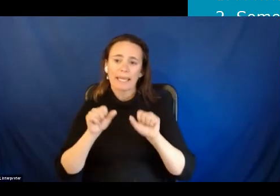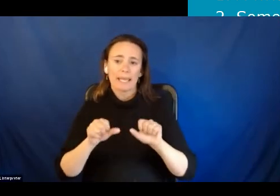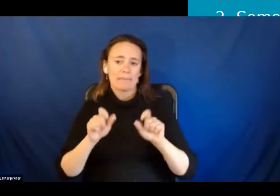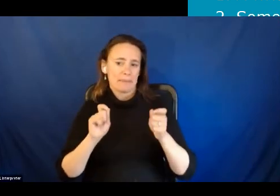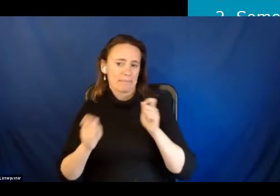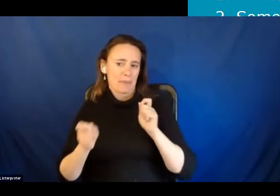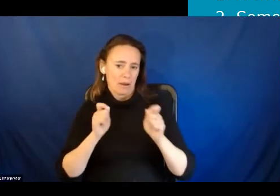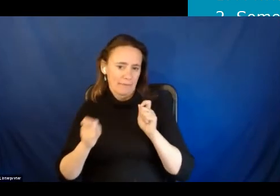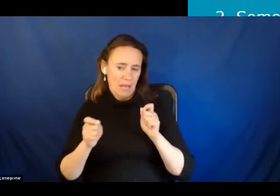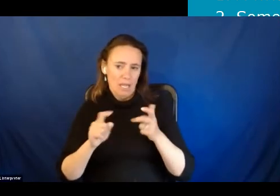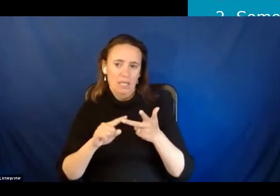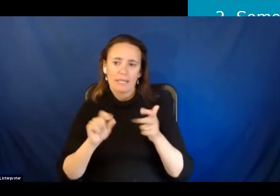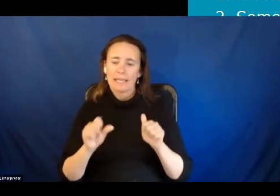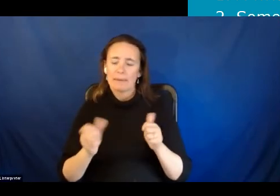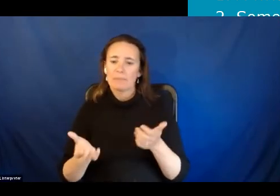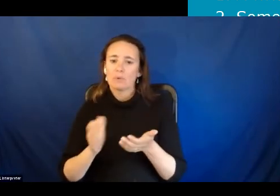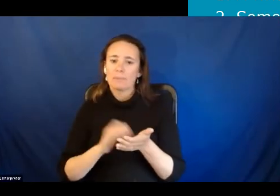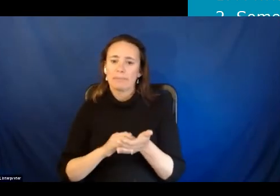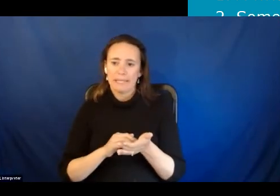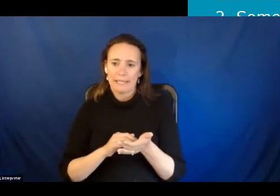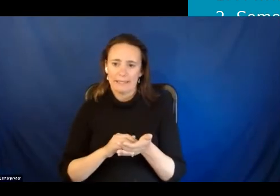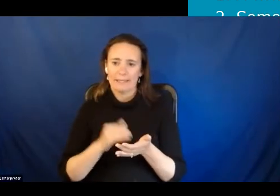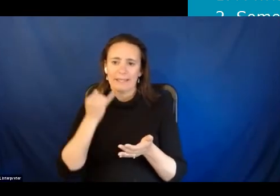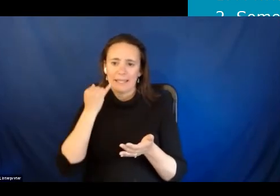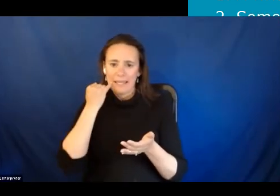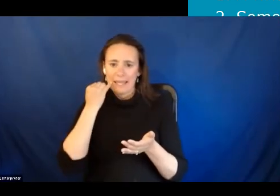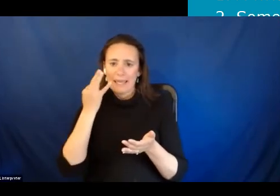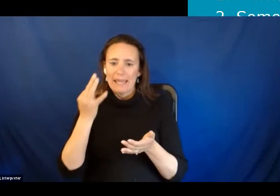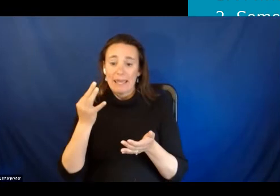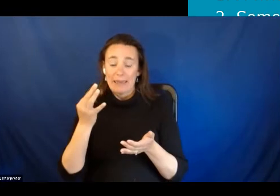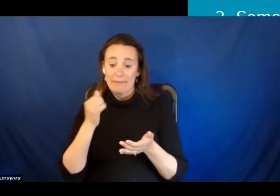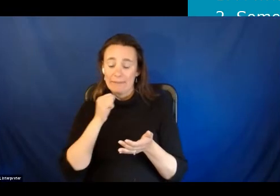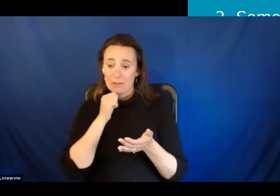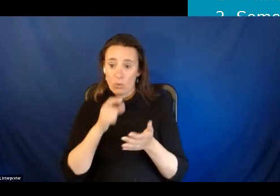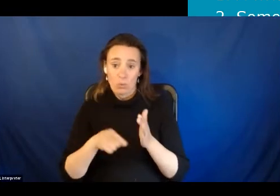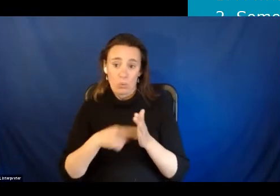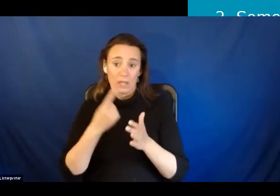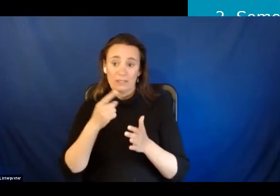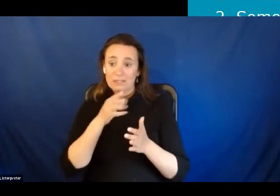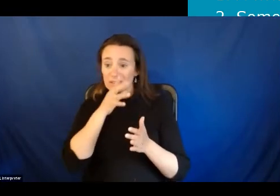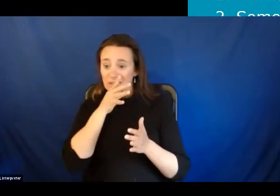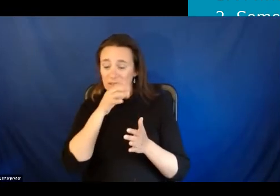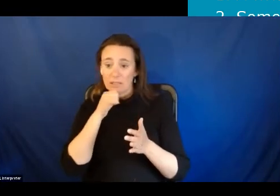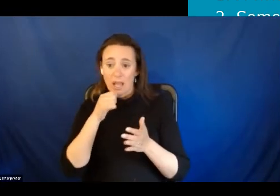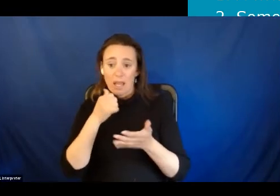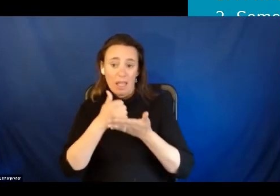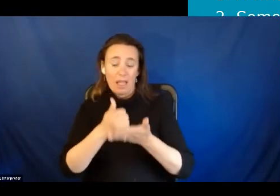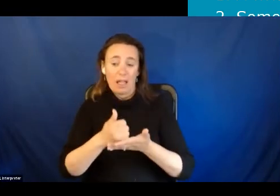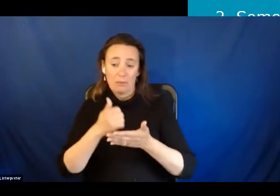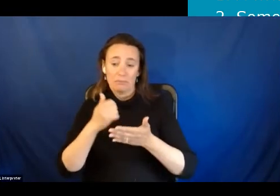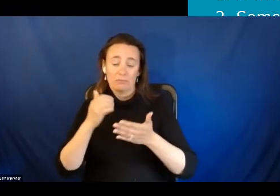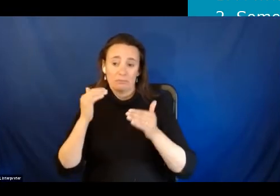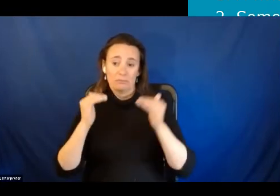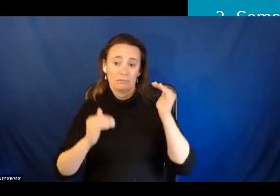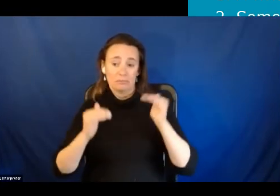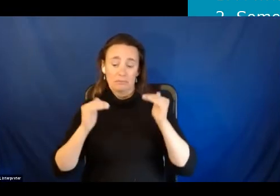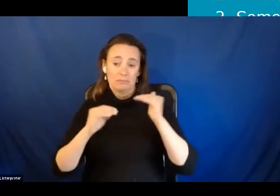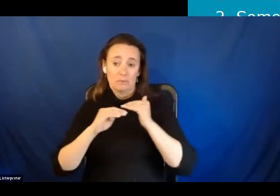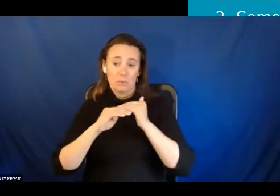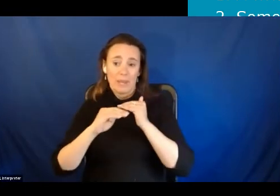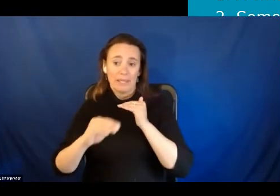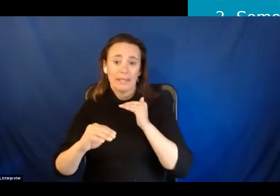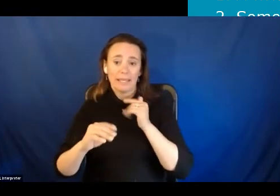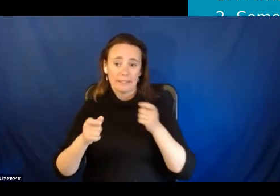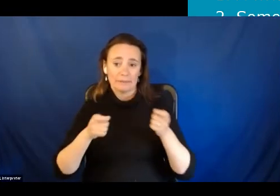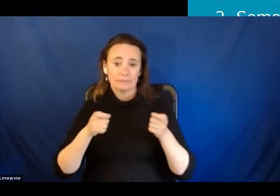it once doesn't help that person come back to a regulated state. Again, this can also be turned into something that is a journal prompt as well.